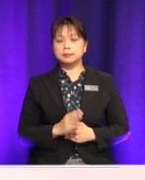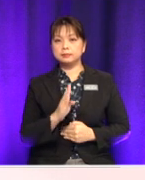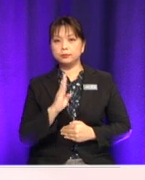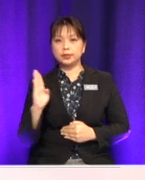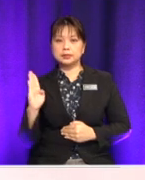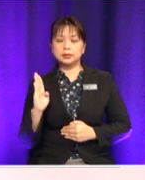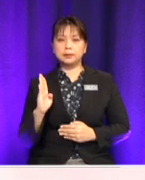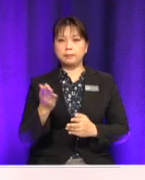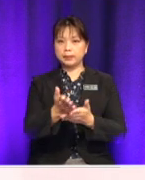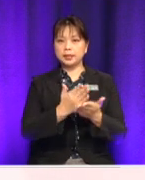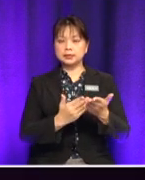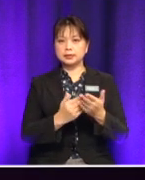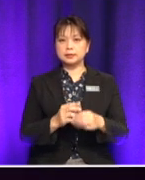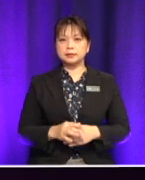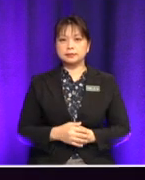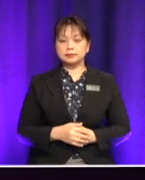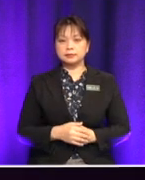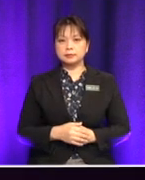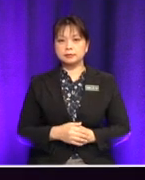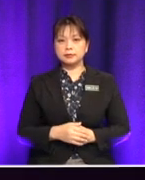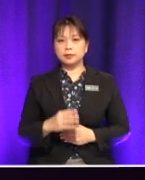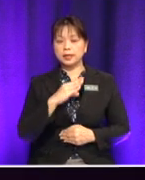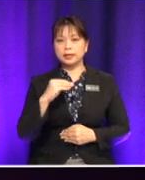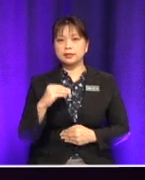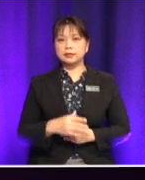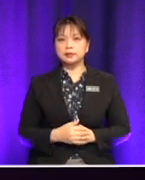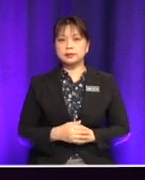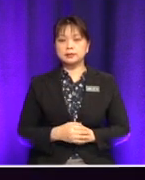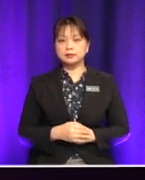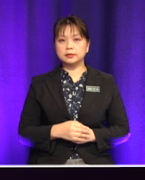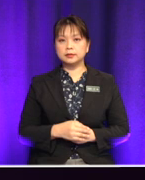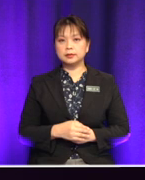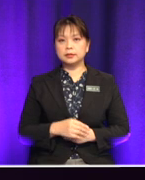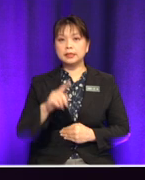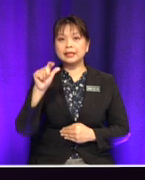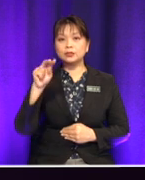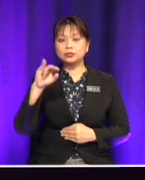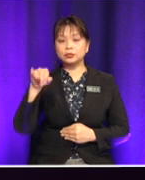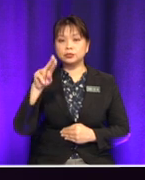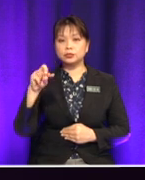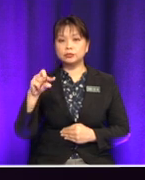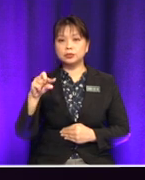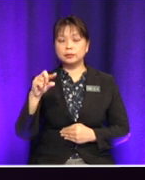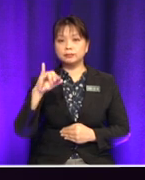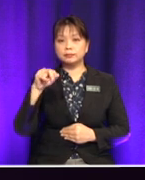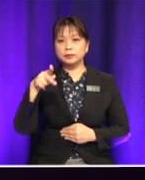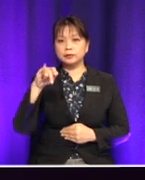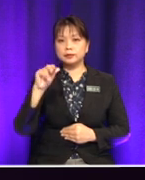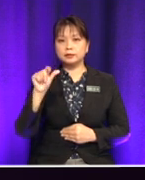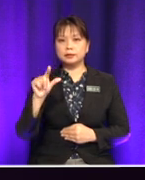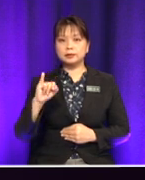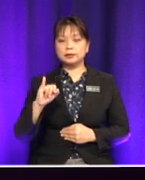includes Tanjung Piai, which is the southernmost point of mainland Asia. Borneo, which is the eastern part of the